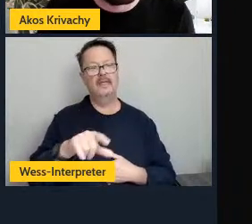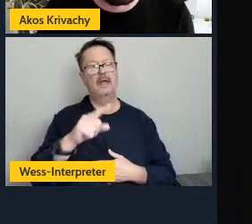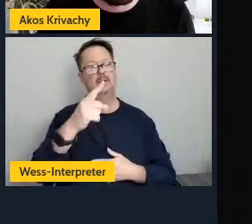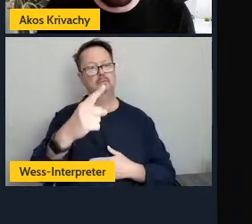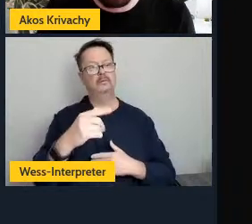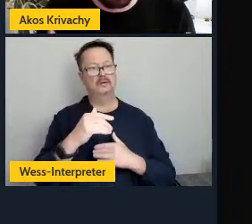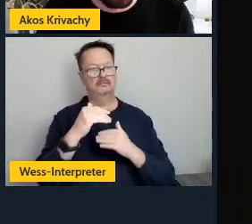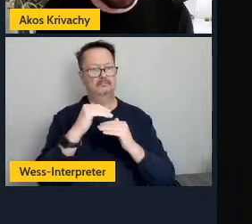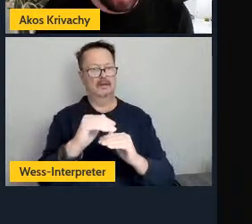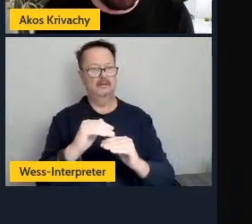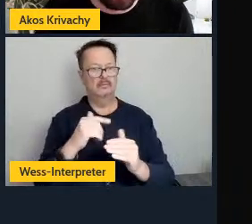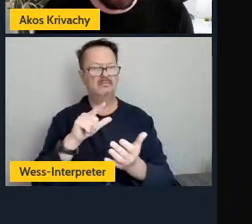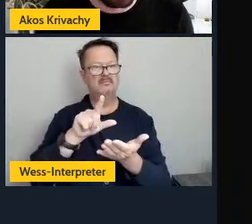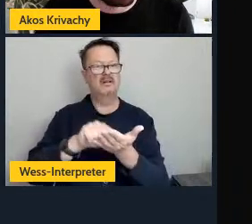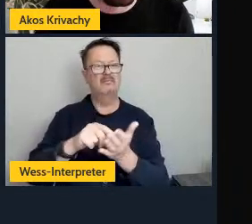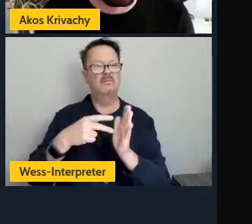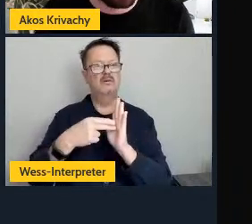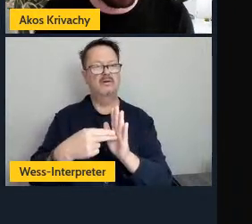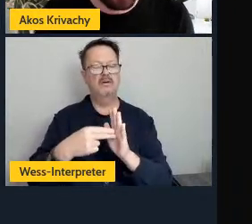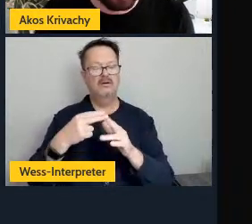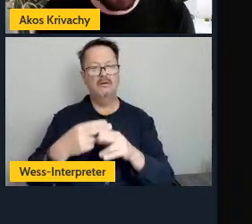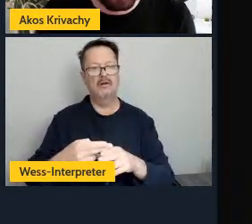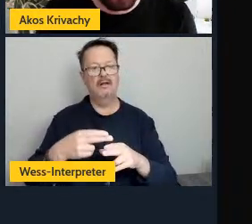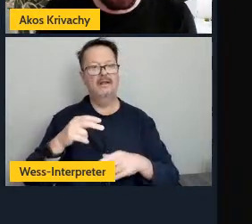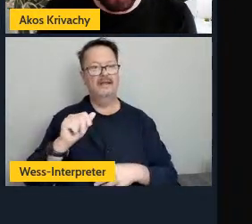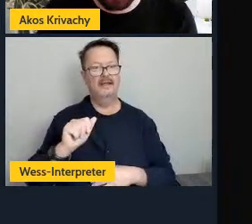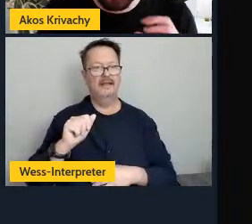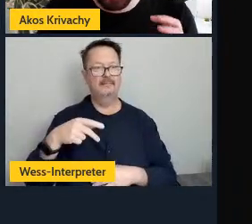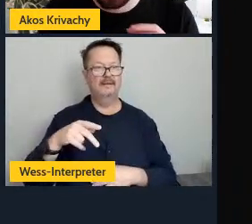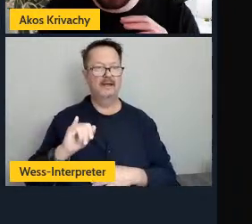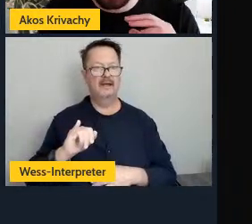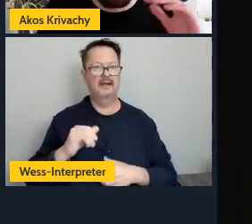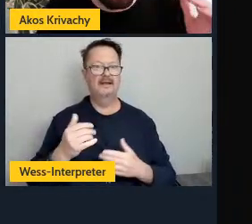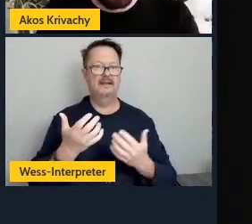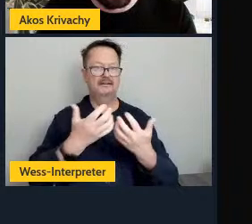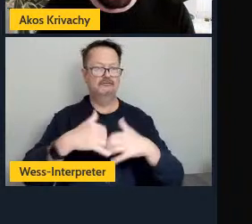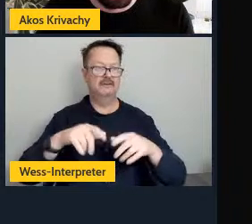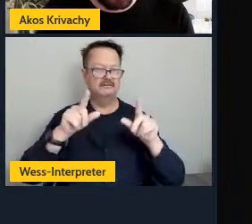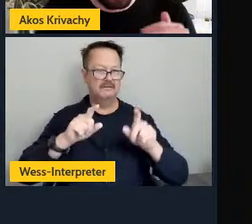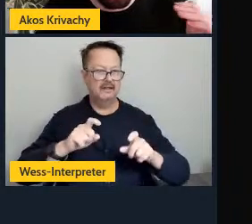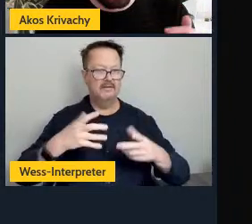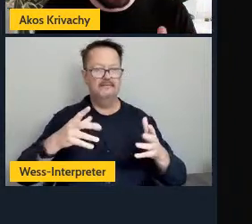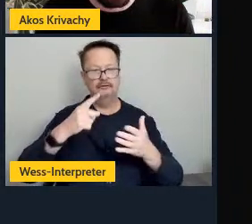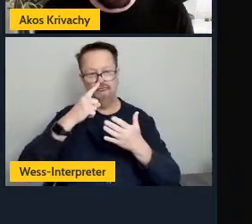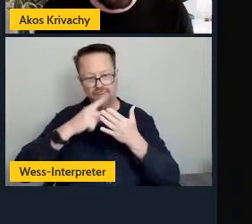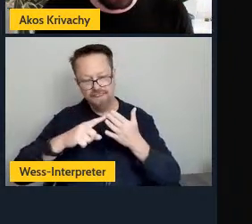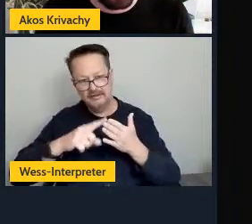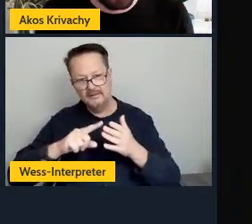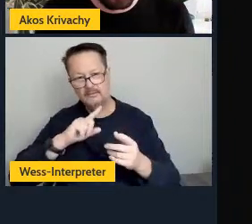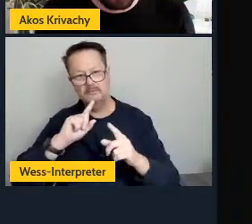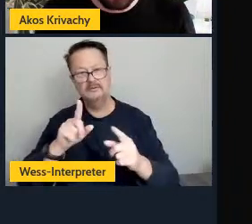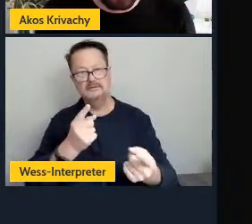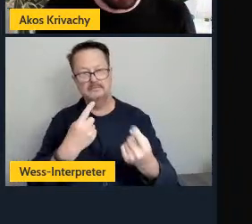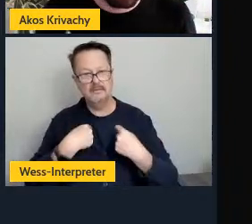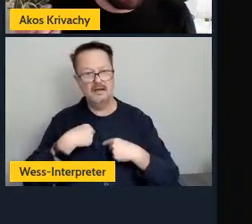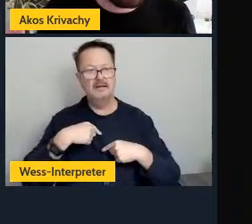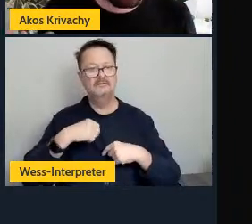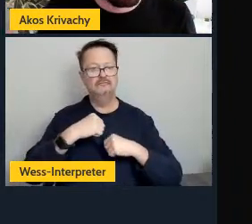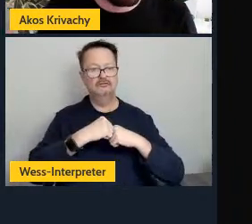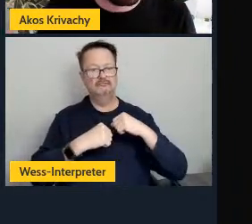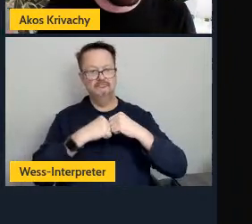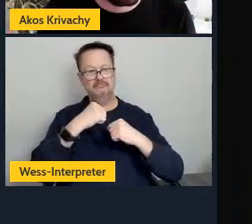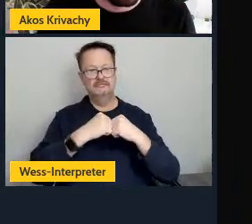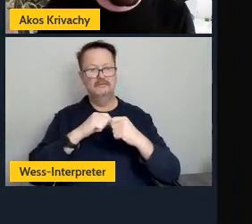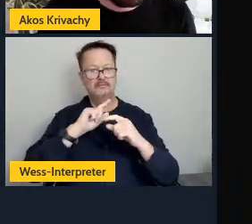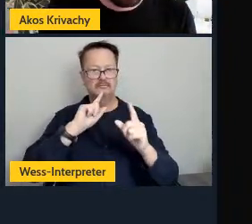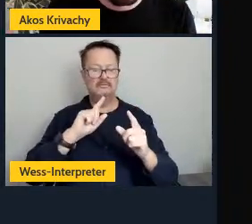that we'd publish. So we'd call this like an API integration test. We can have check the response formats, the request response, and that the events